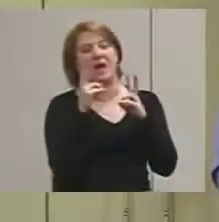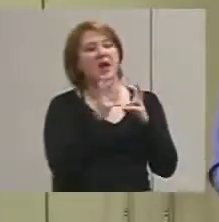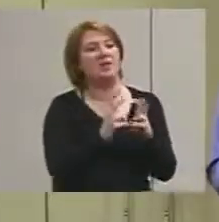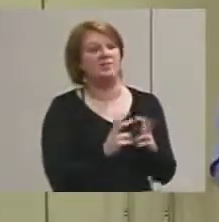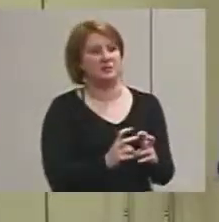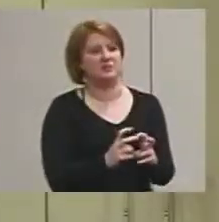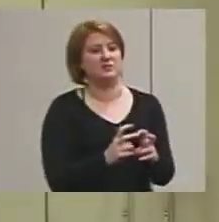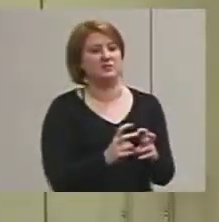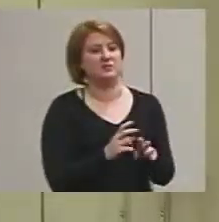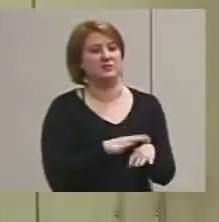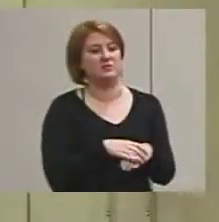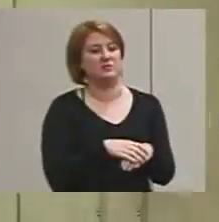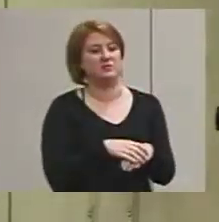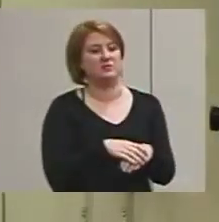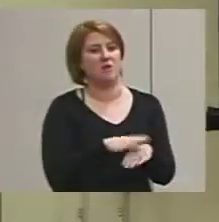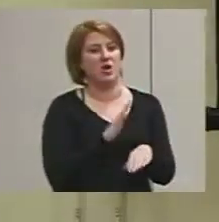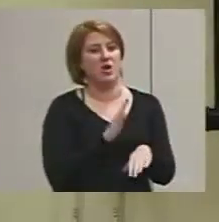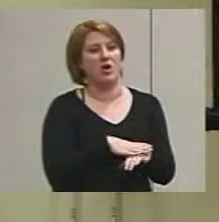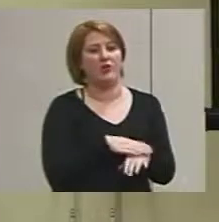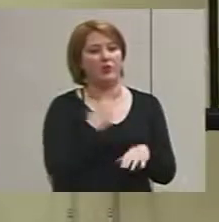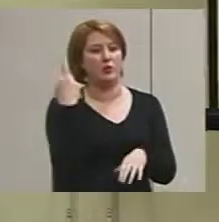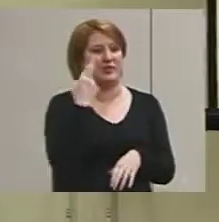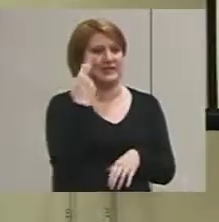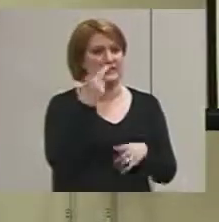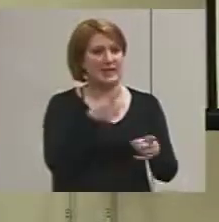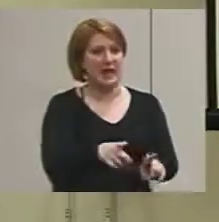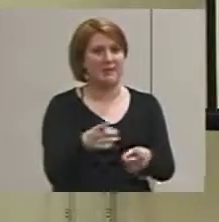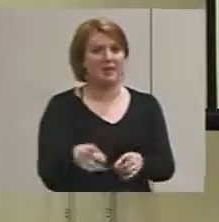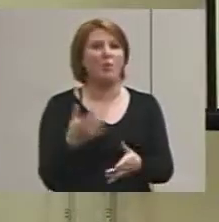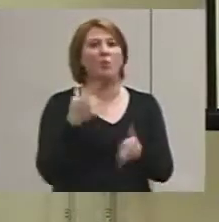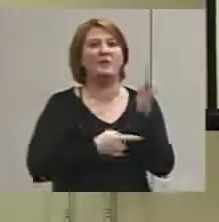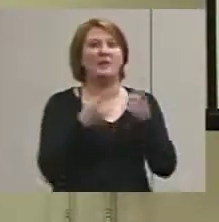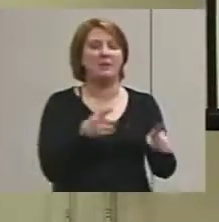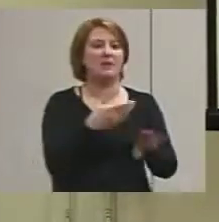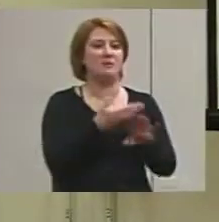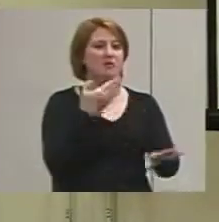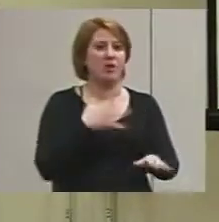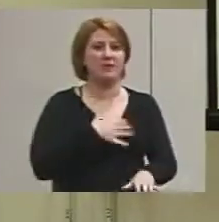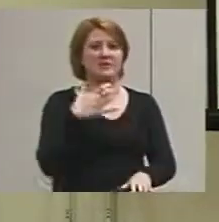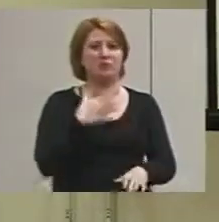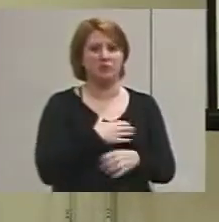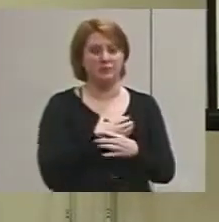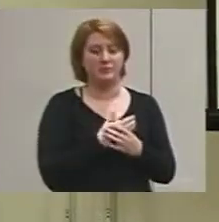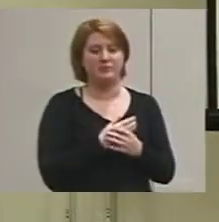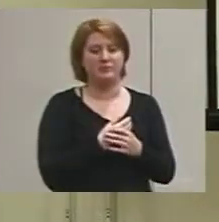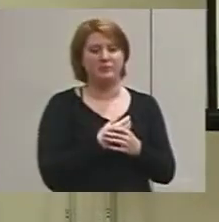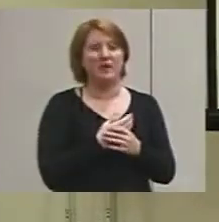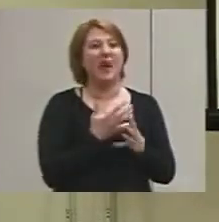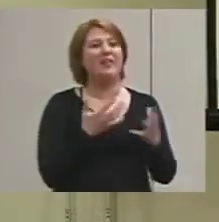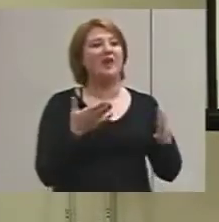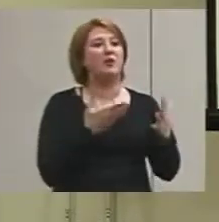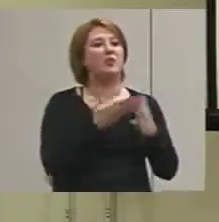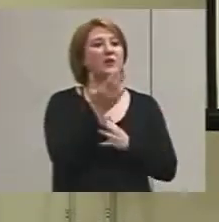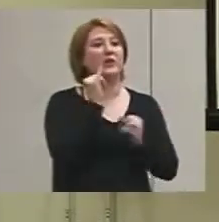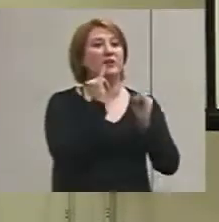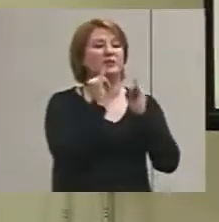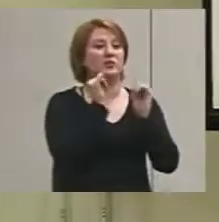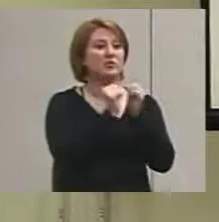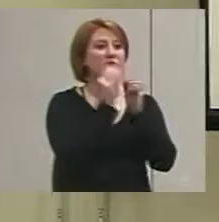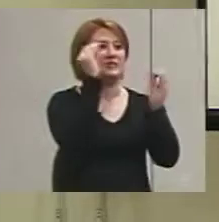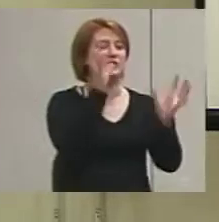analysis on the whys and what's happening before. A lot of this was through interviews of teachers,